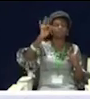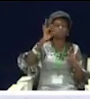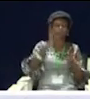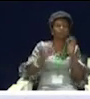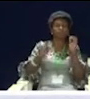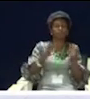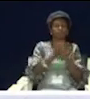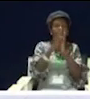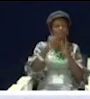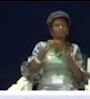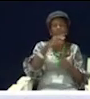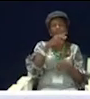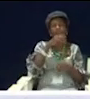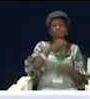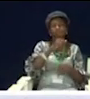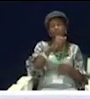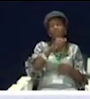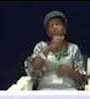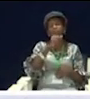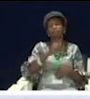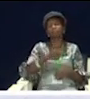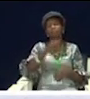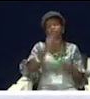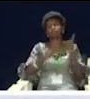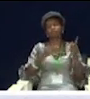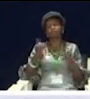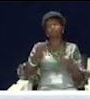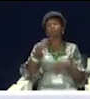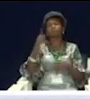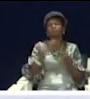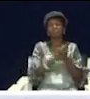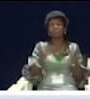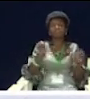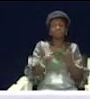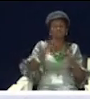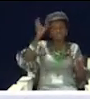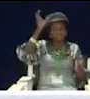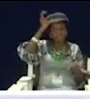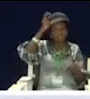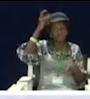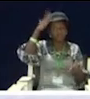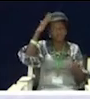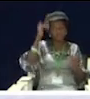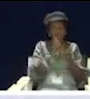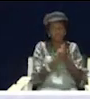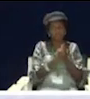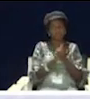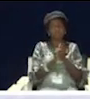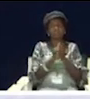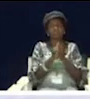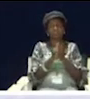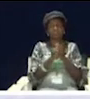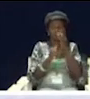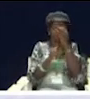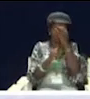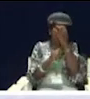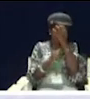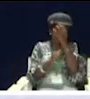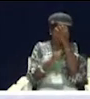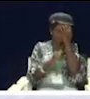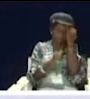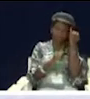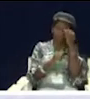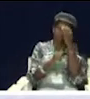ask the elders, they will tell you that even the devil knew that trick. That if